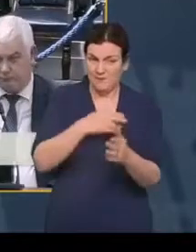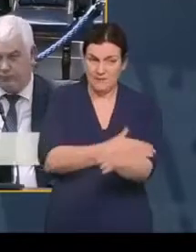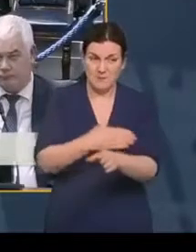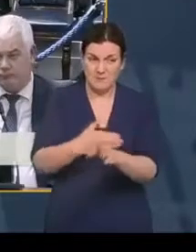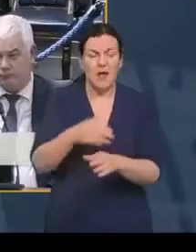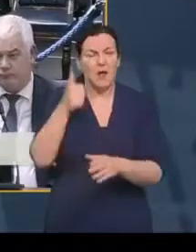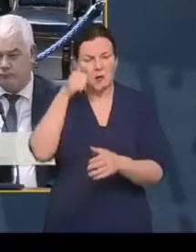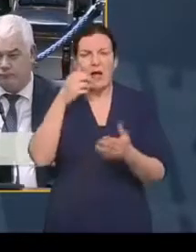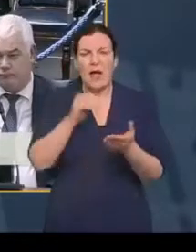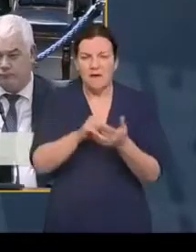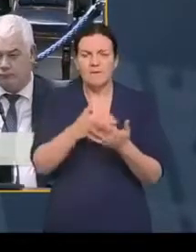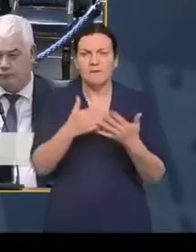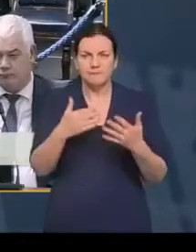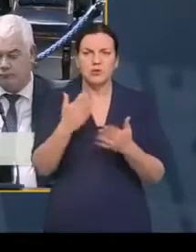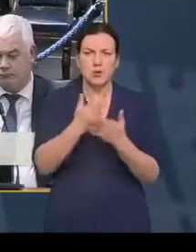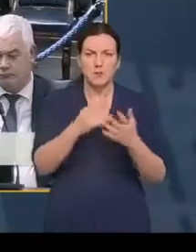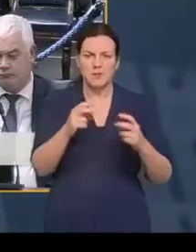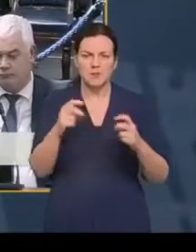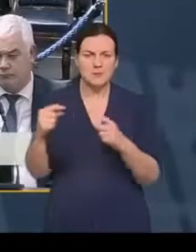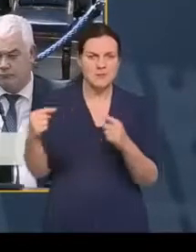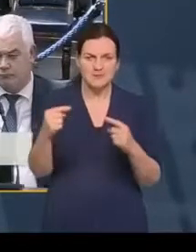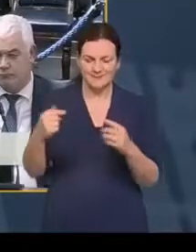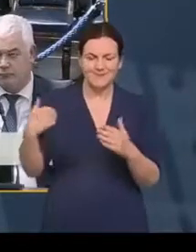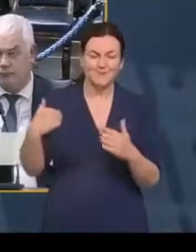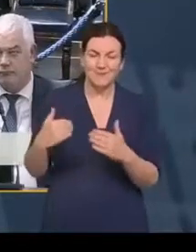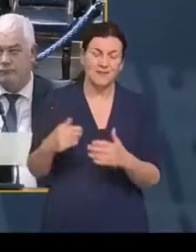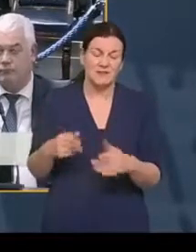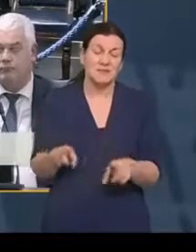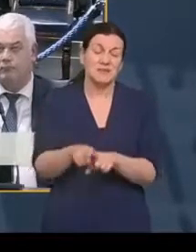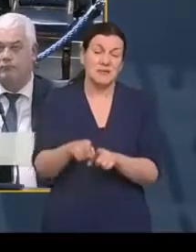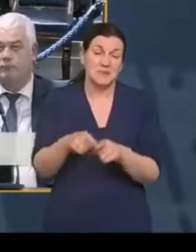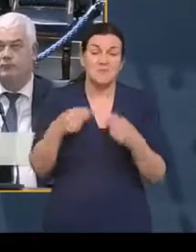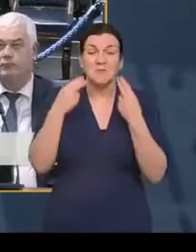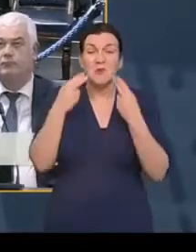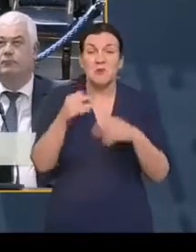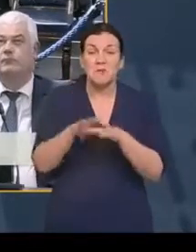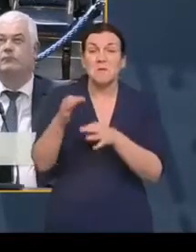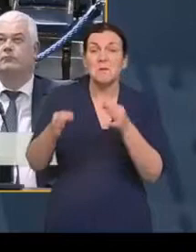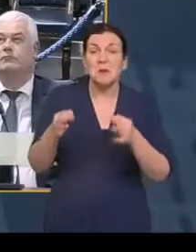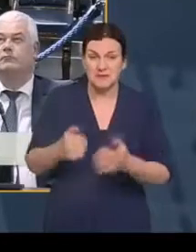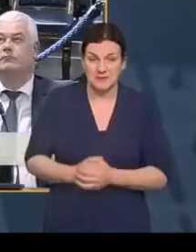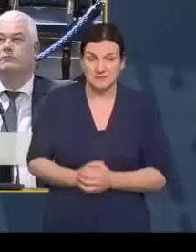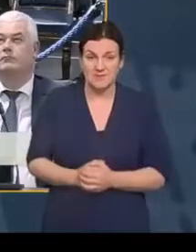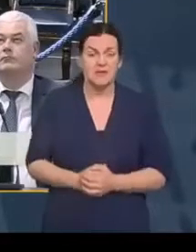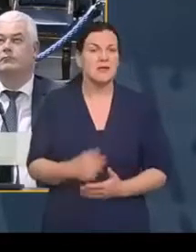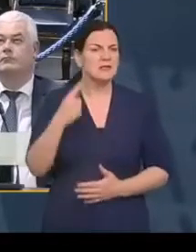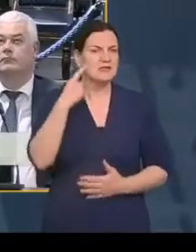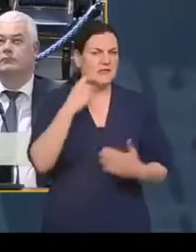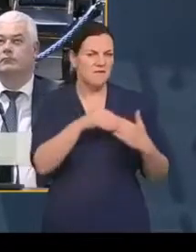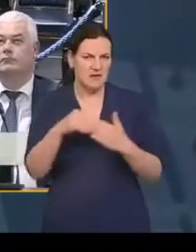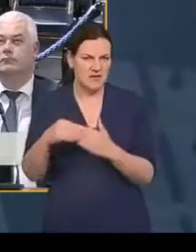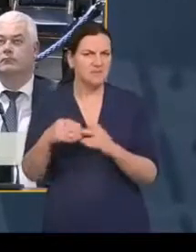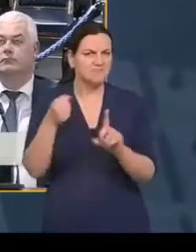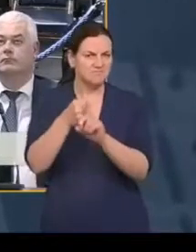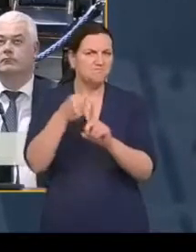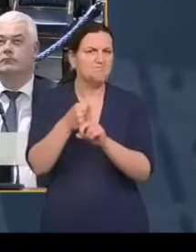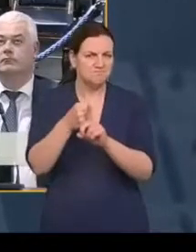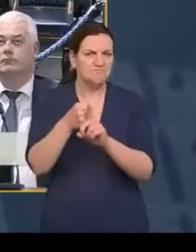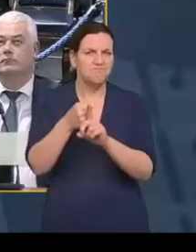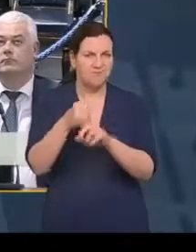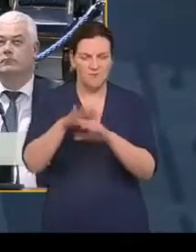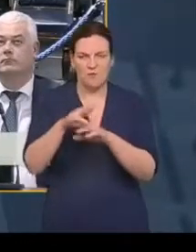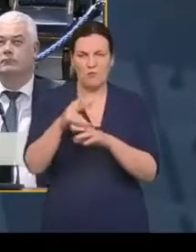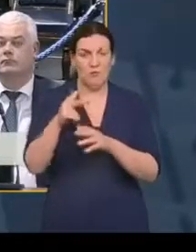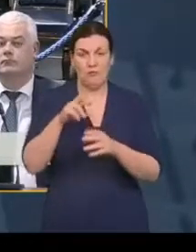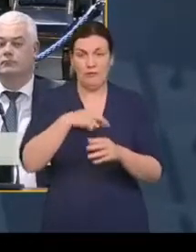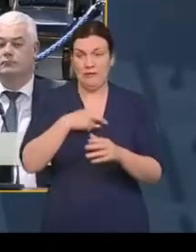the start, although we did have a number of disagreements along the way, as is the way with politics. This has been a deaf-led campaign